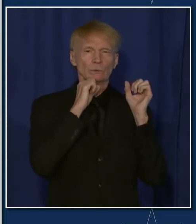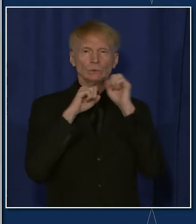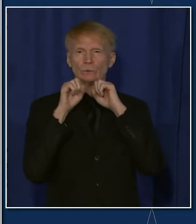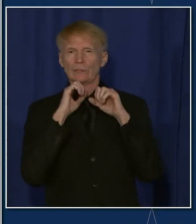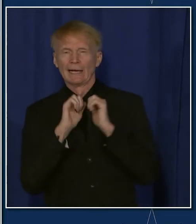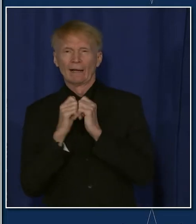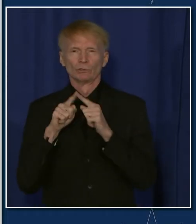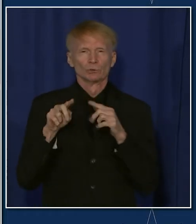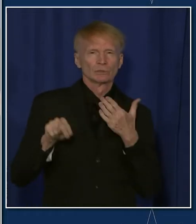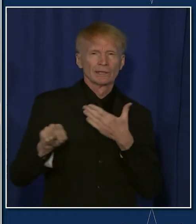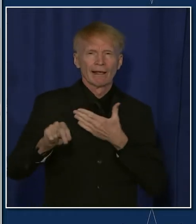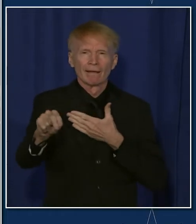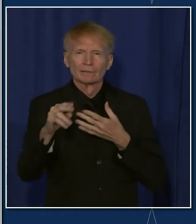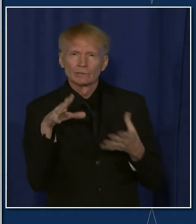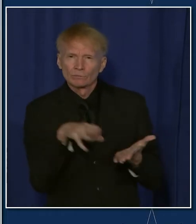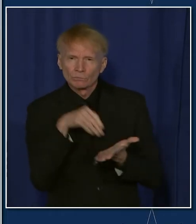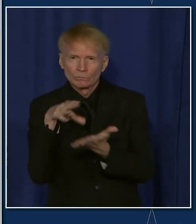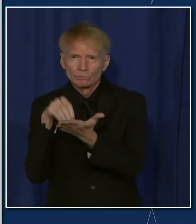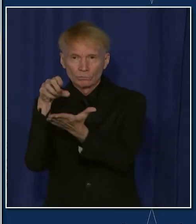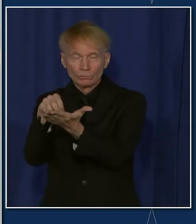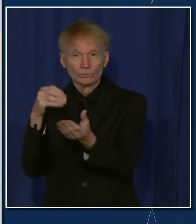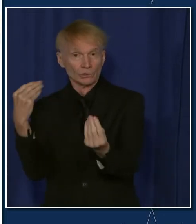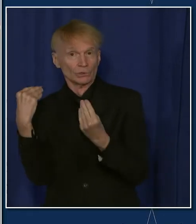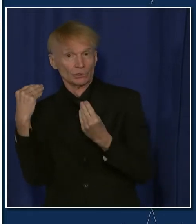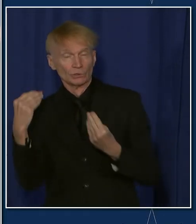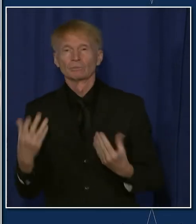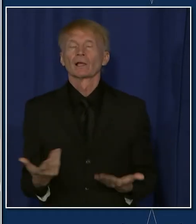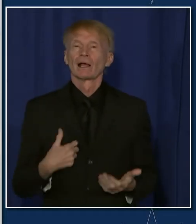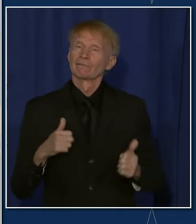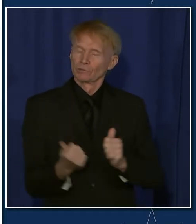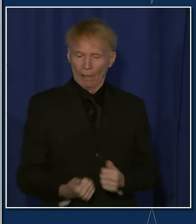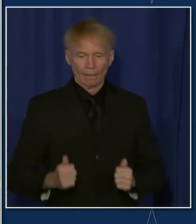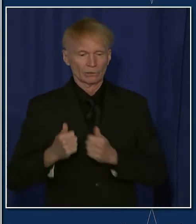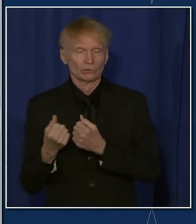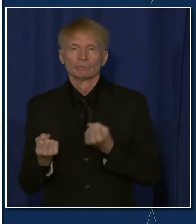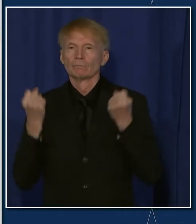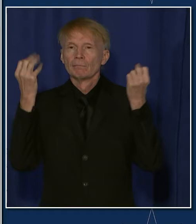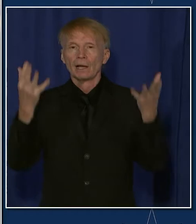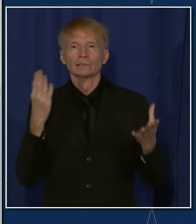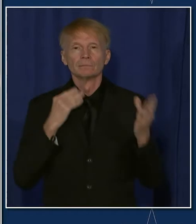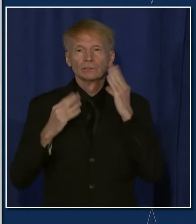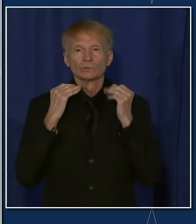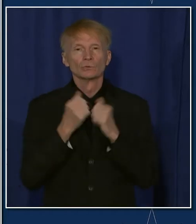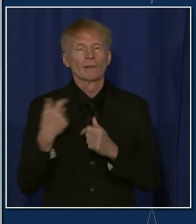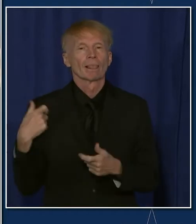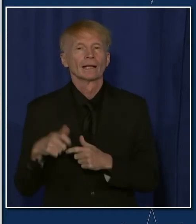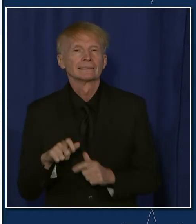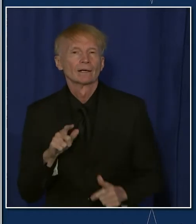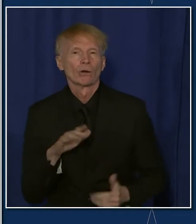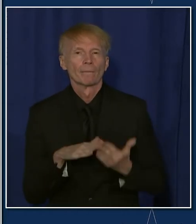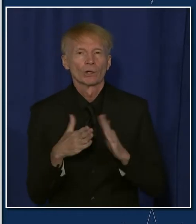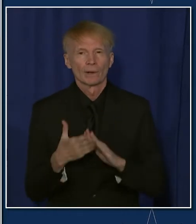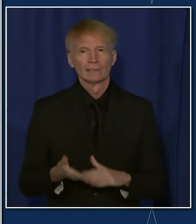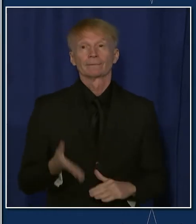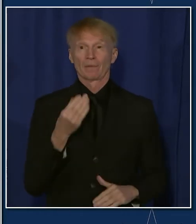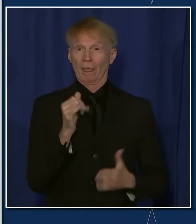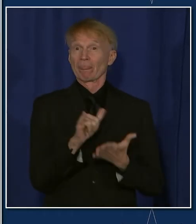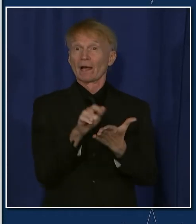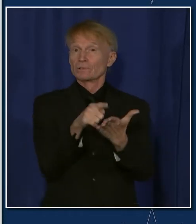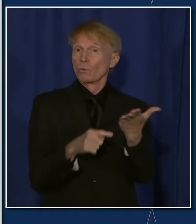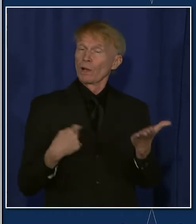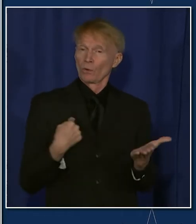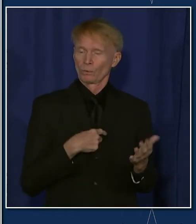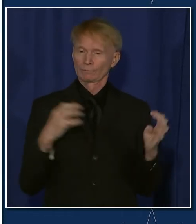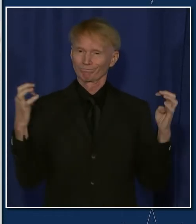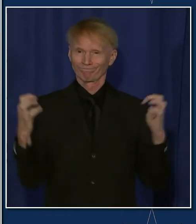And because of it, I have found a lot of challenges, especially with the Latino community. And that's what we're coming here together